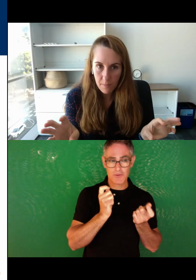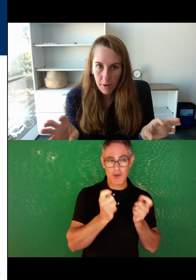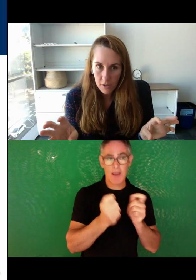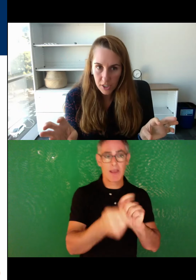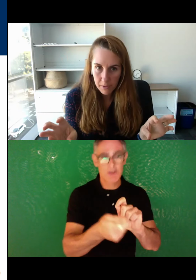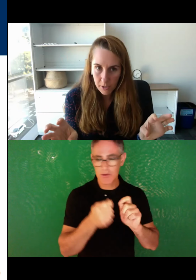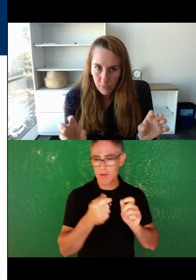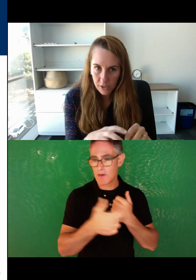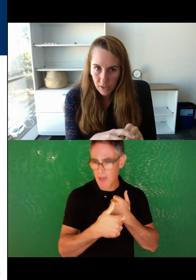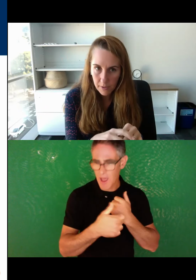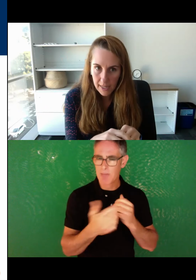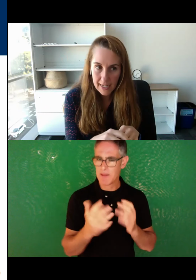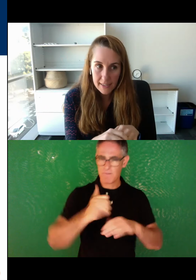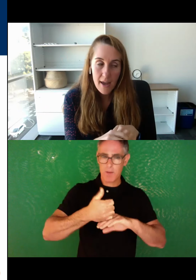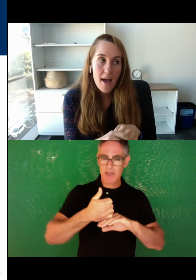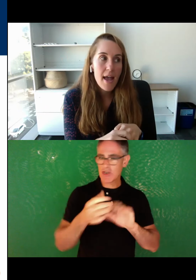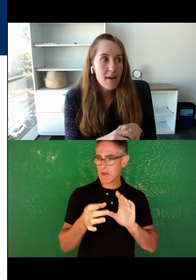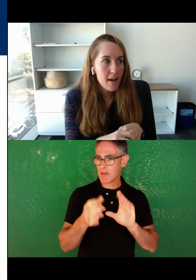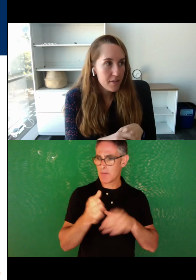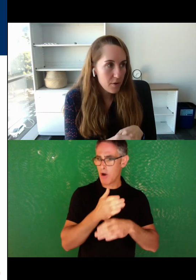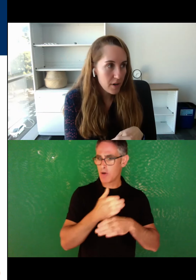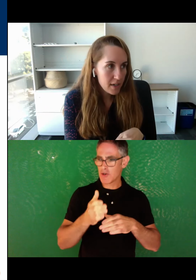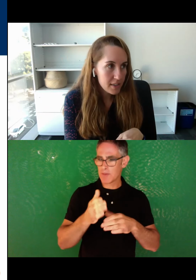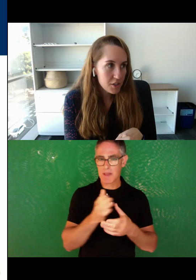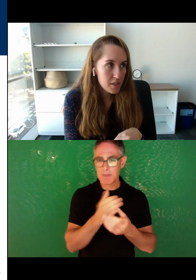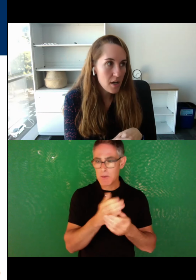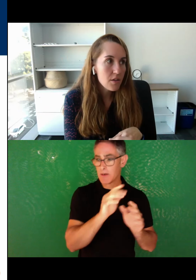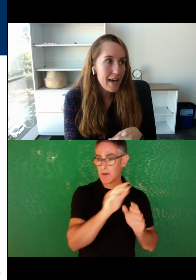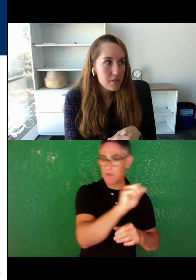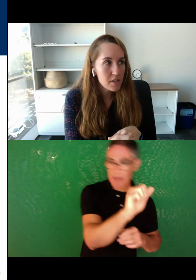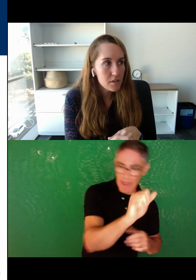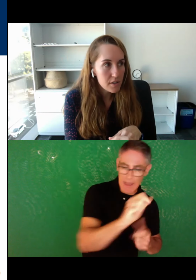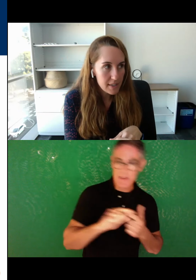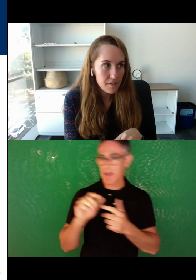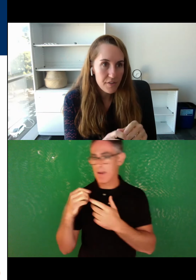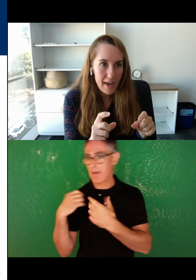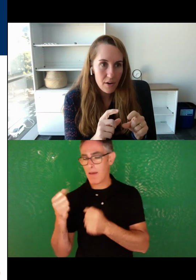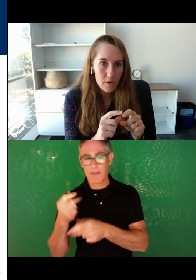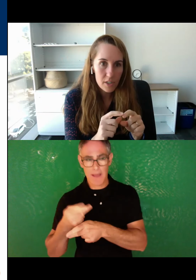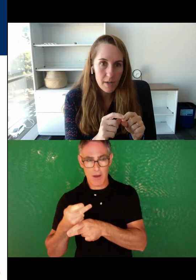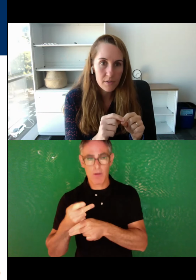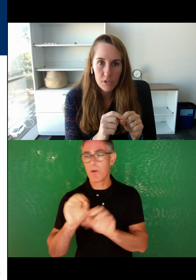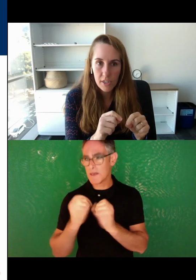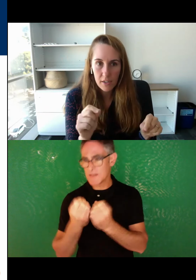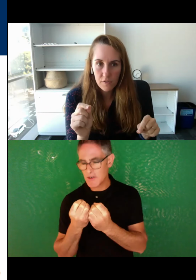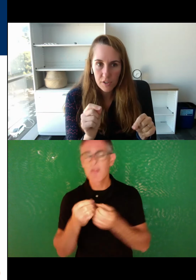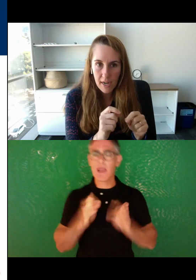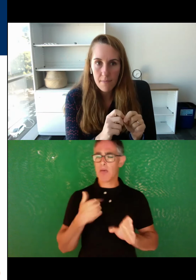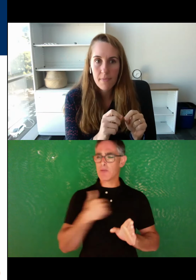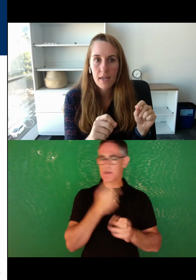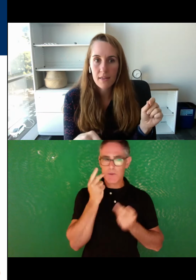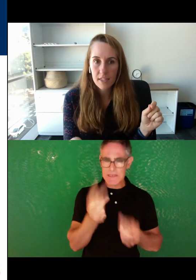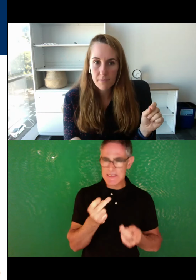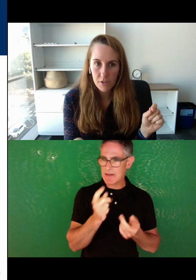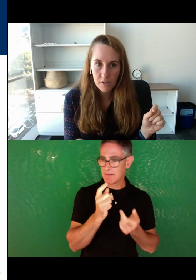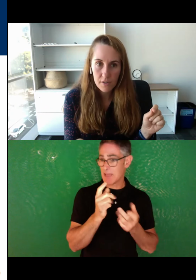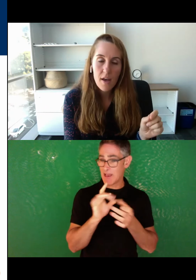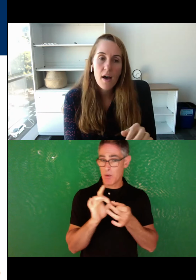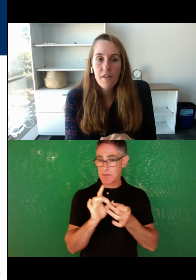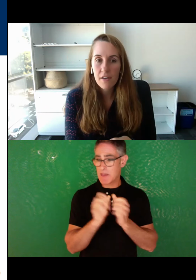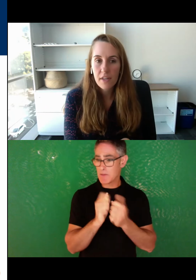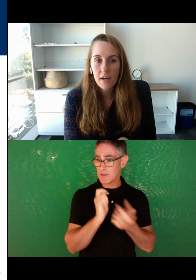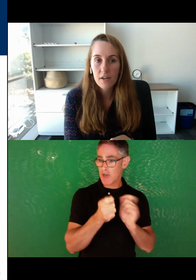formation of the partnerships between AAAs and healthcare organizations allows us to see if that corresponds with change over time in these